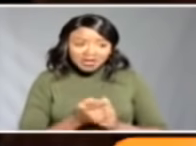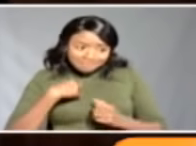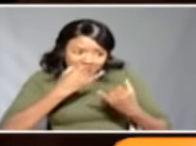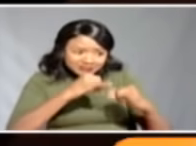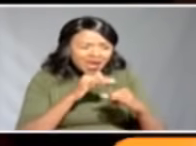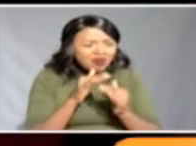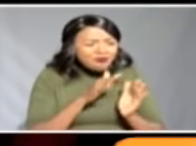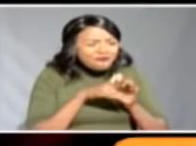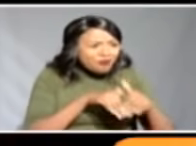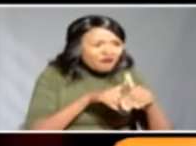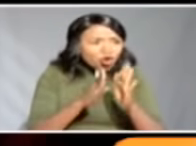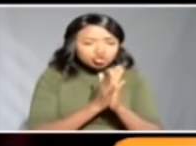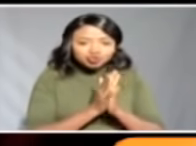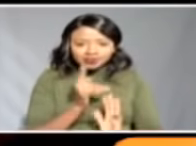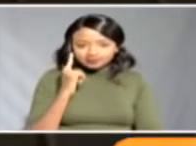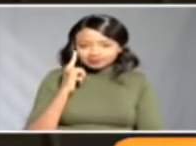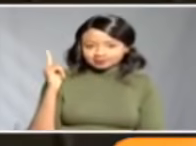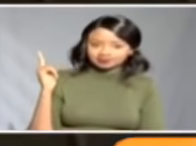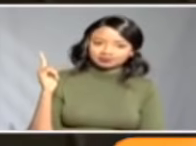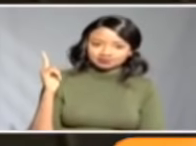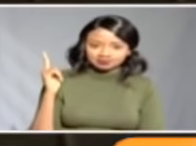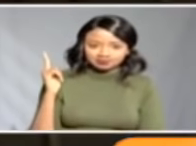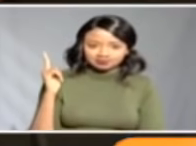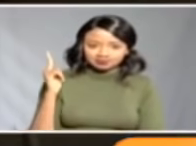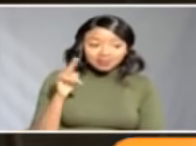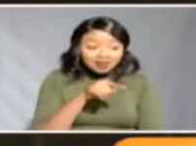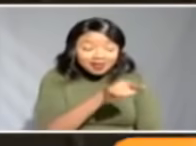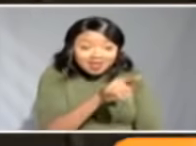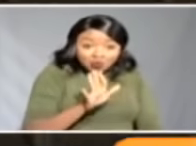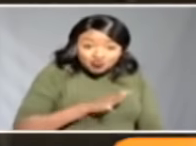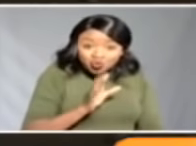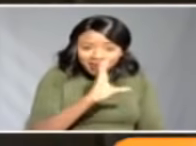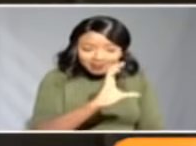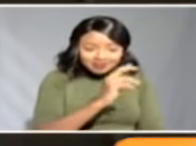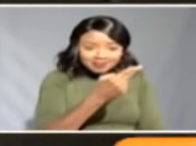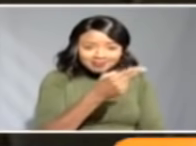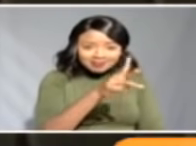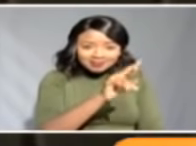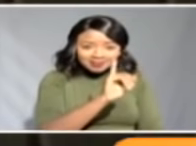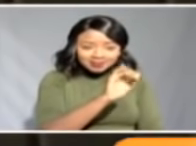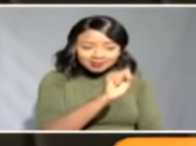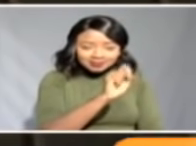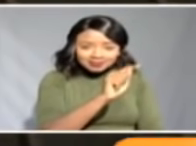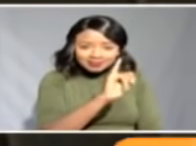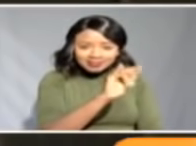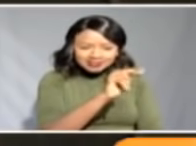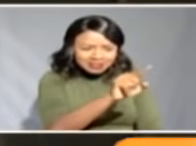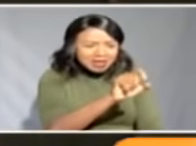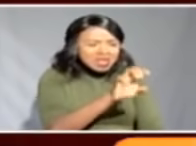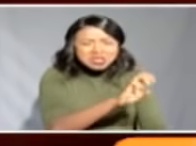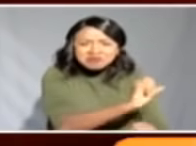that person. Christine is in charge of this Liverpool Center clinic here in Korogosho.